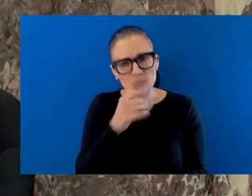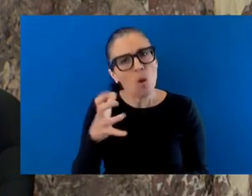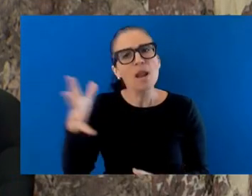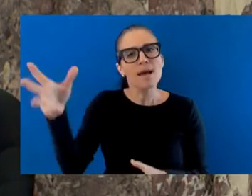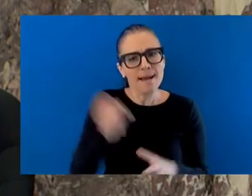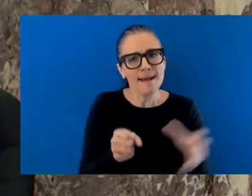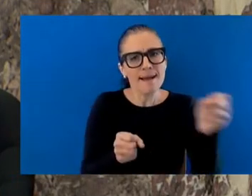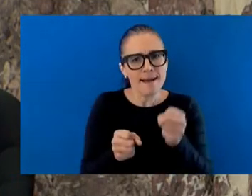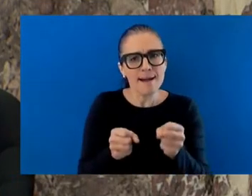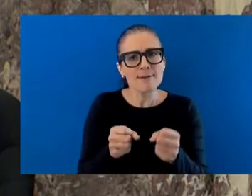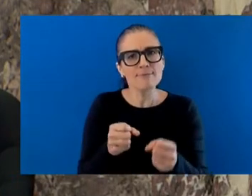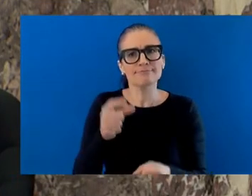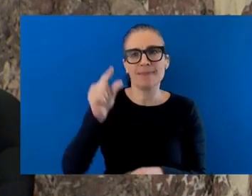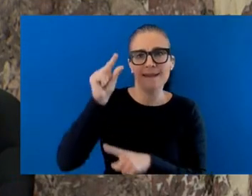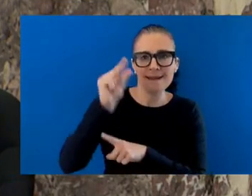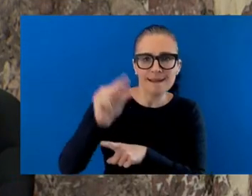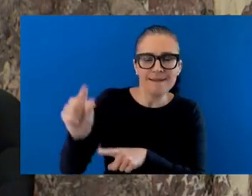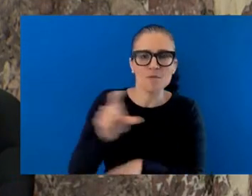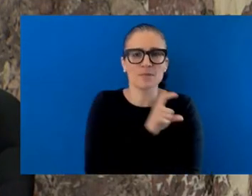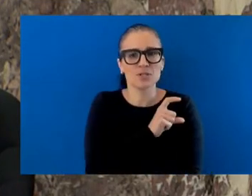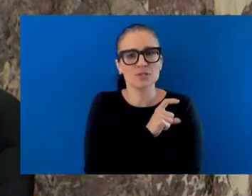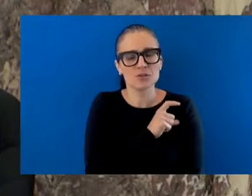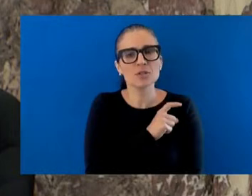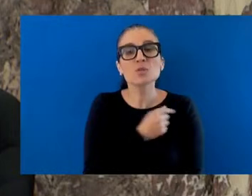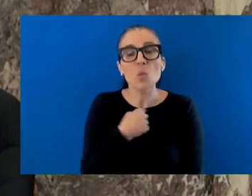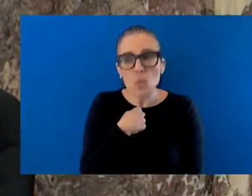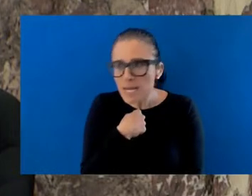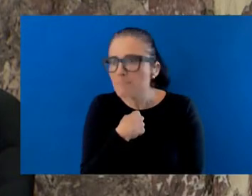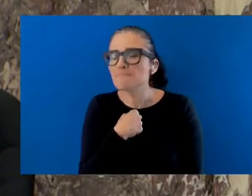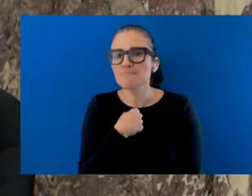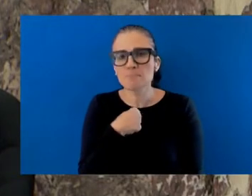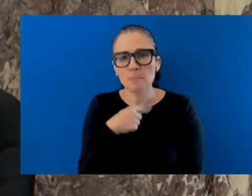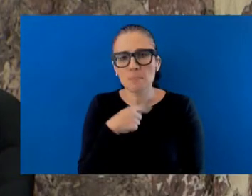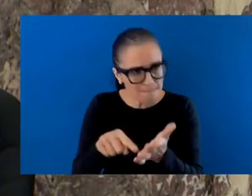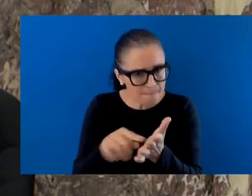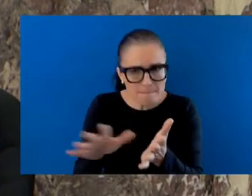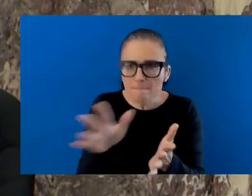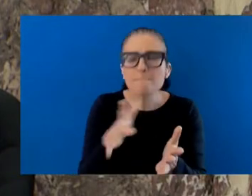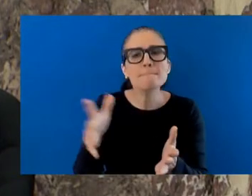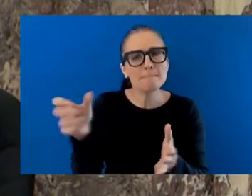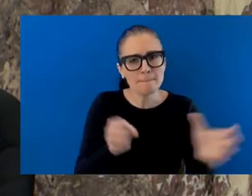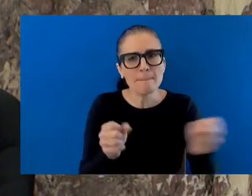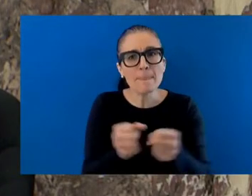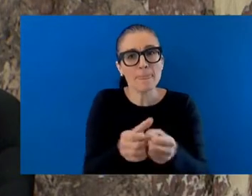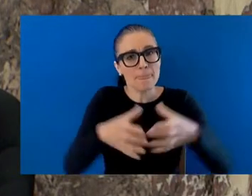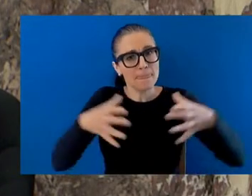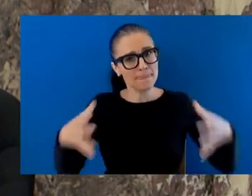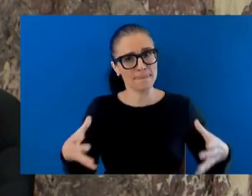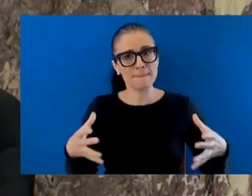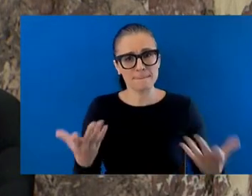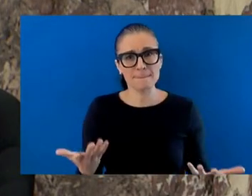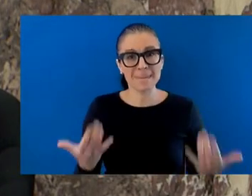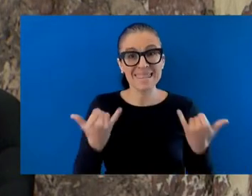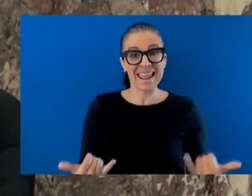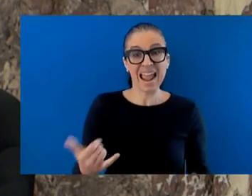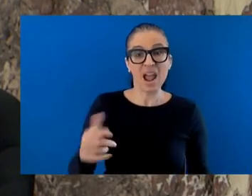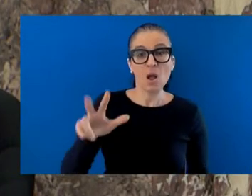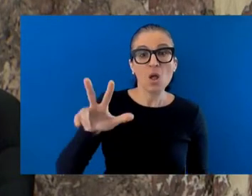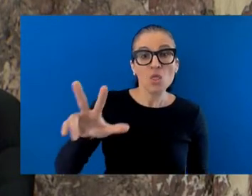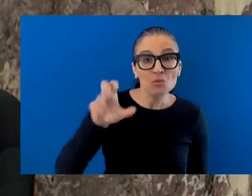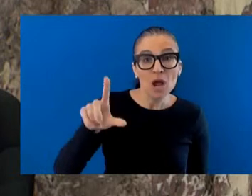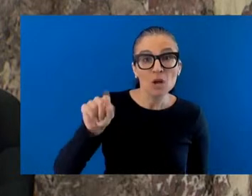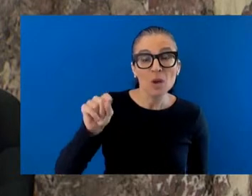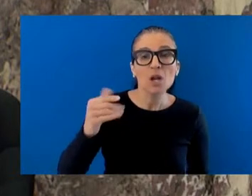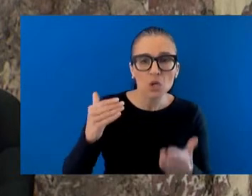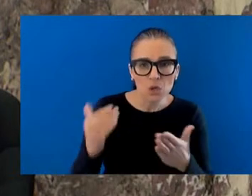And we have made those changes and added 320 security guards, relational security officers,